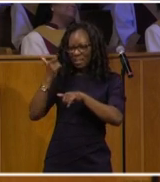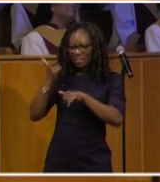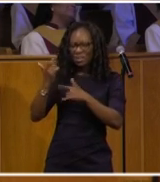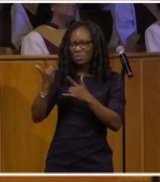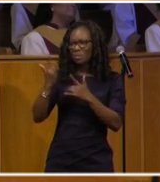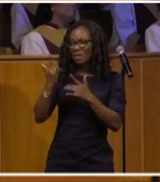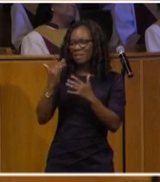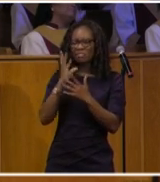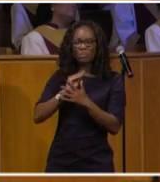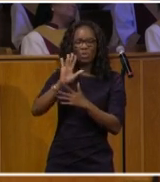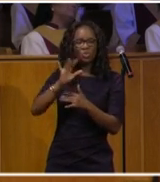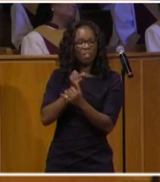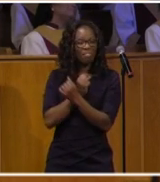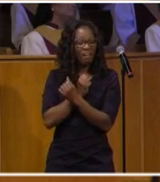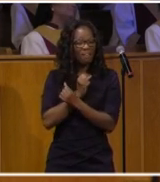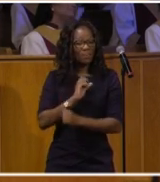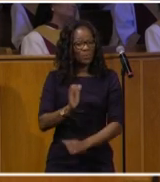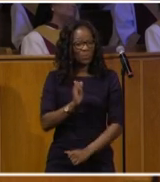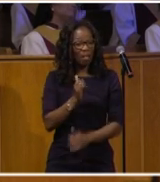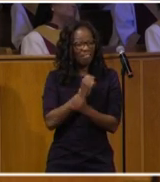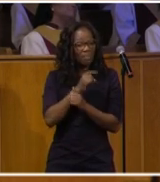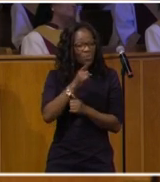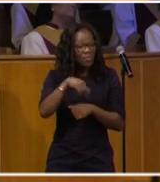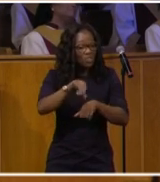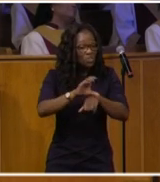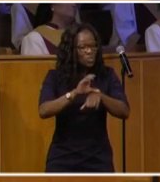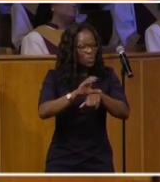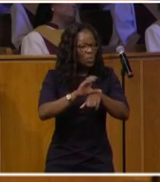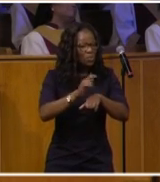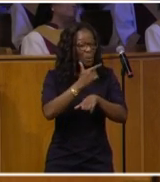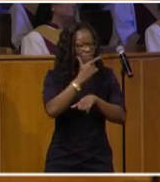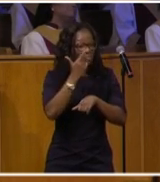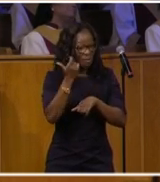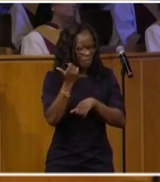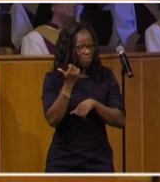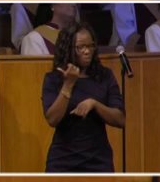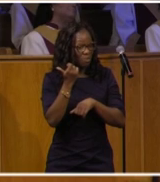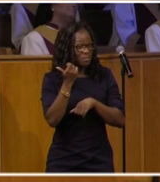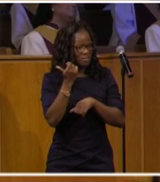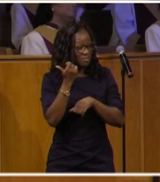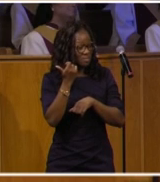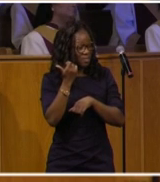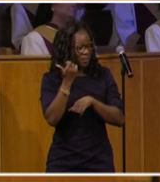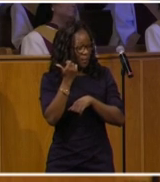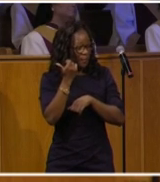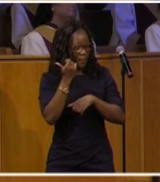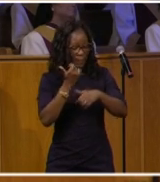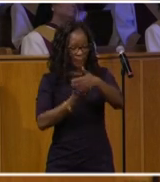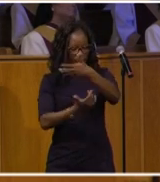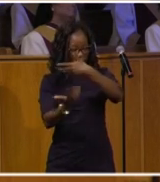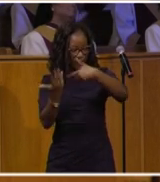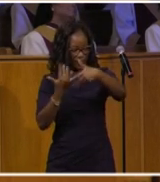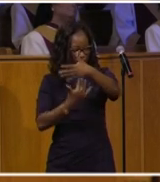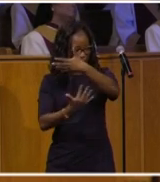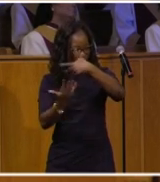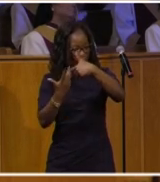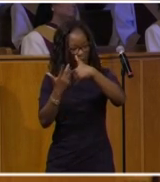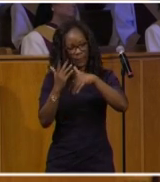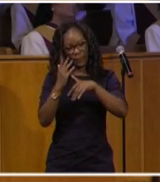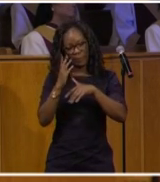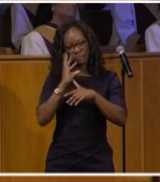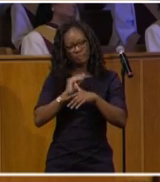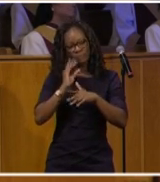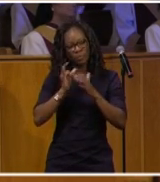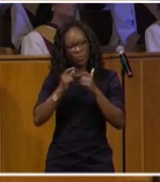me. I love you in this church because of the fellowship that I've shared over